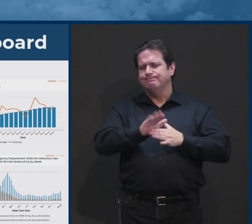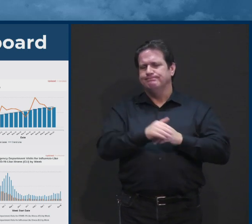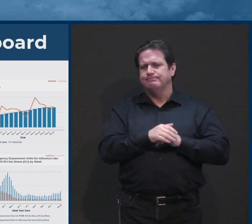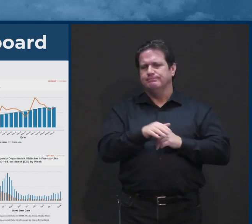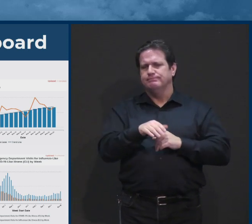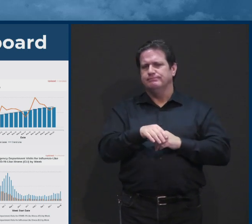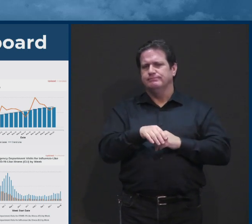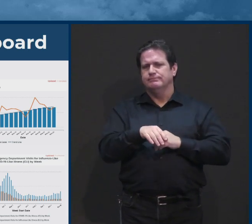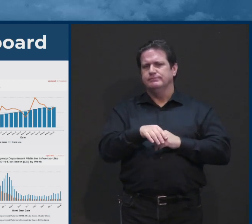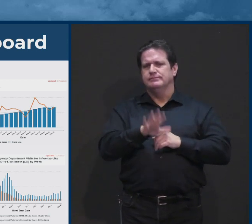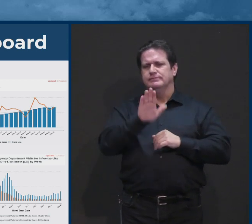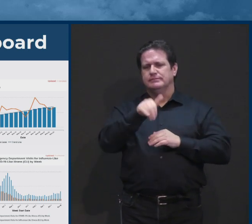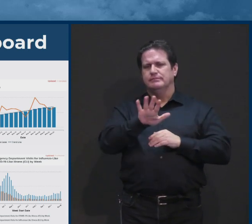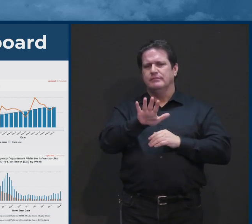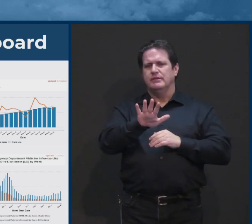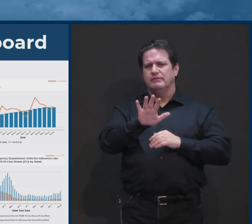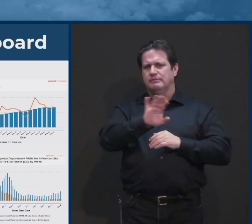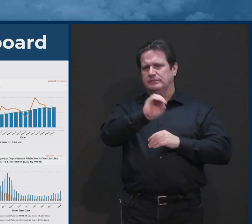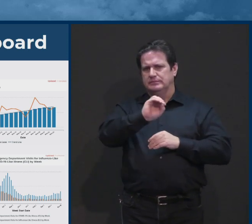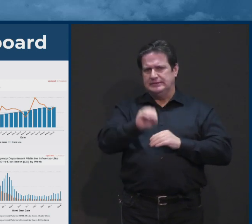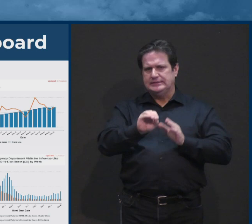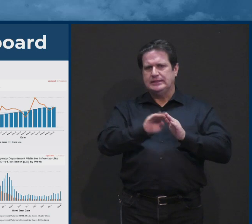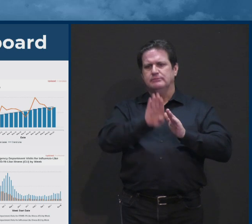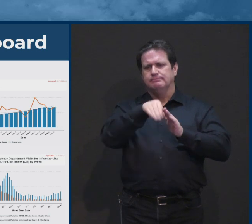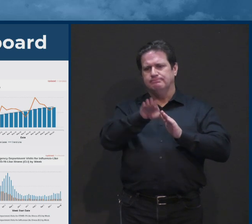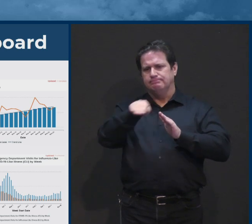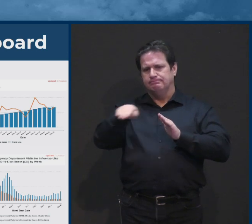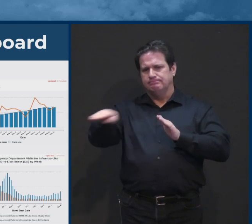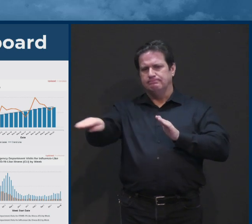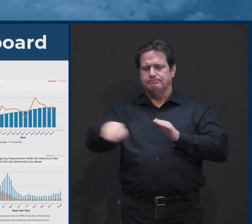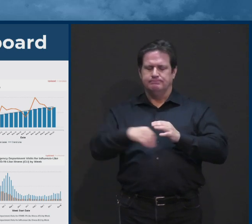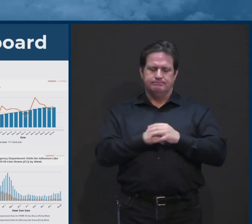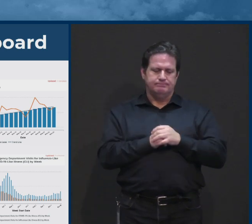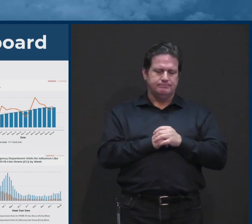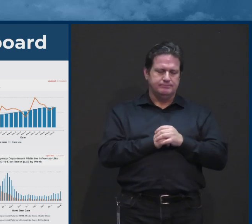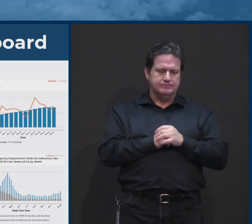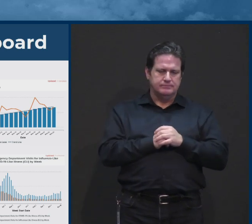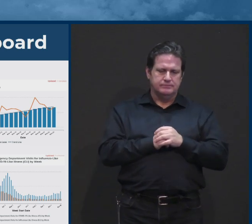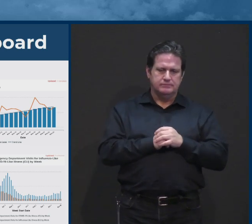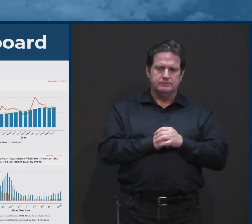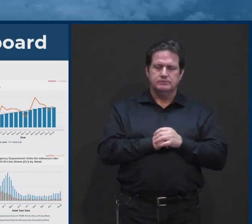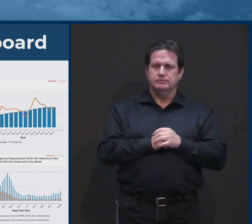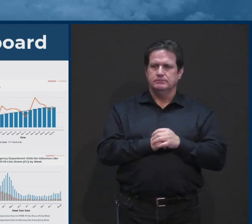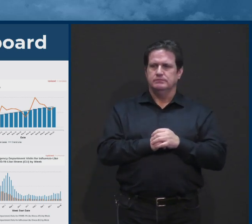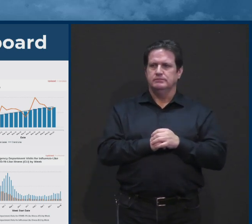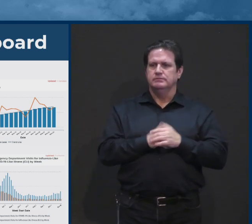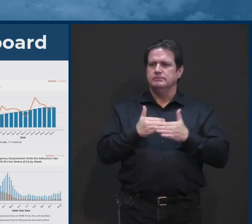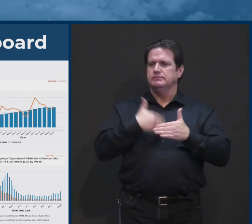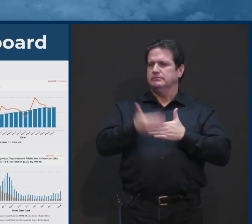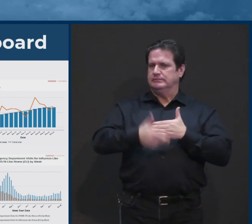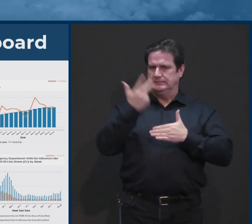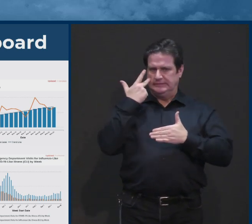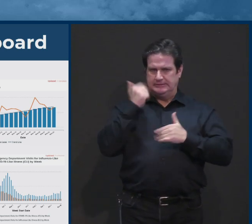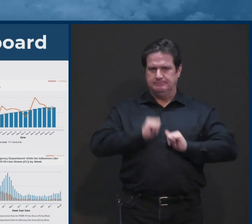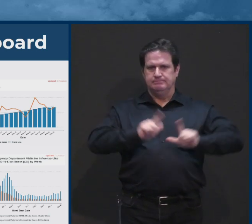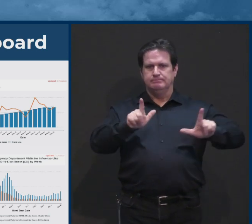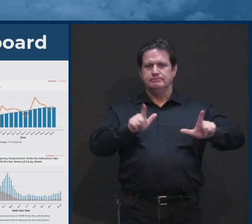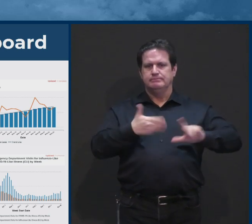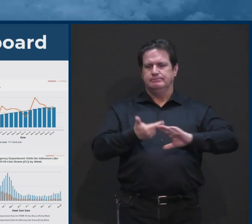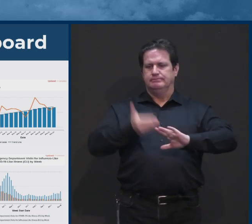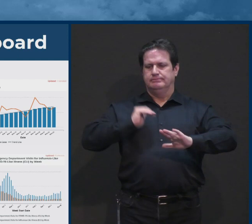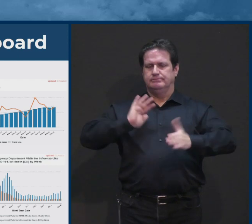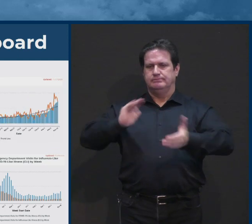around above and below 5%. The next graph just shows you the peak back